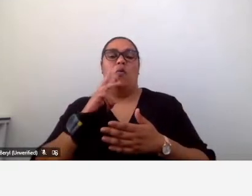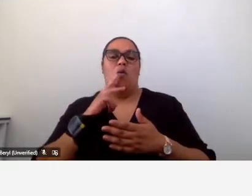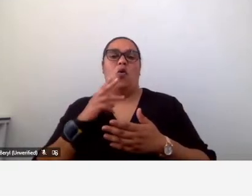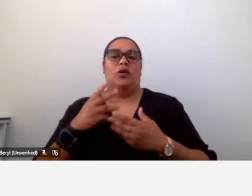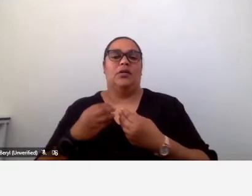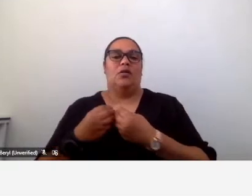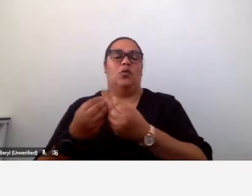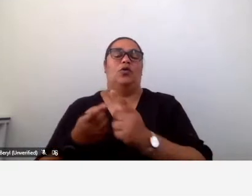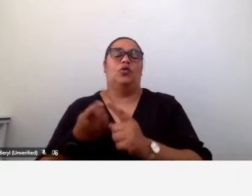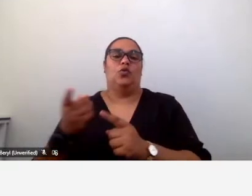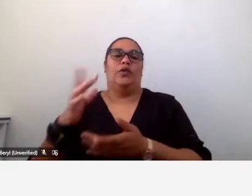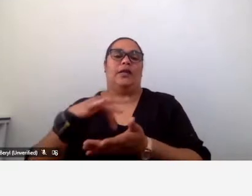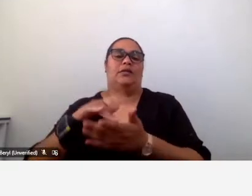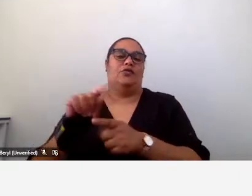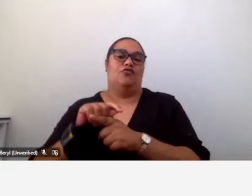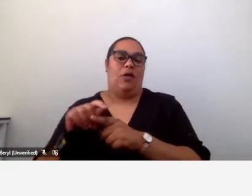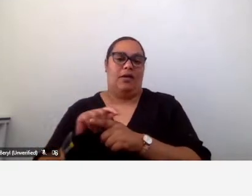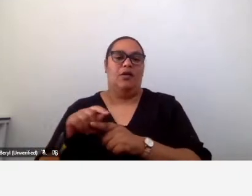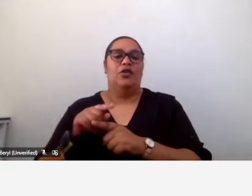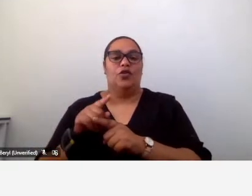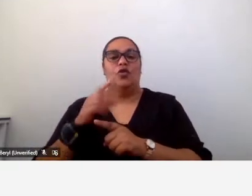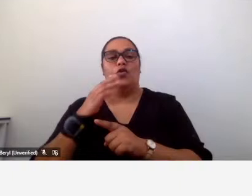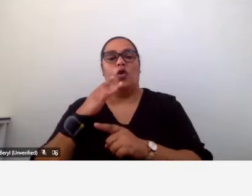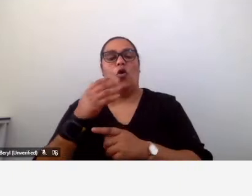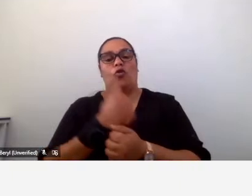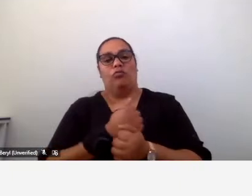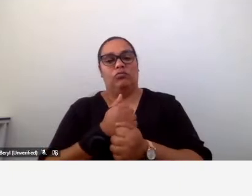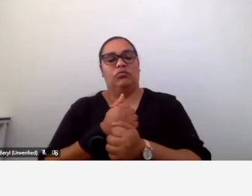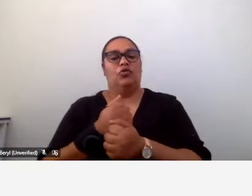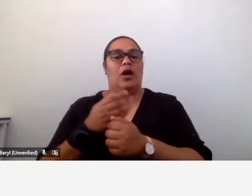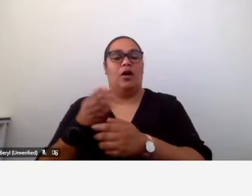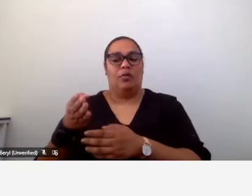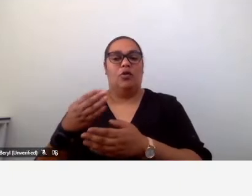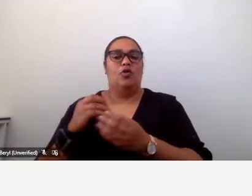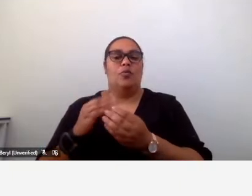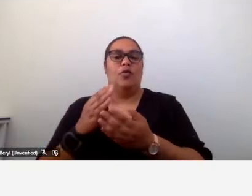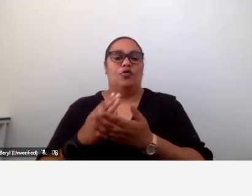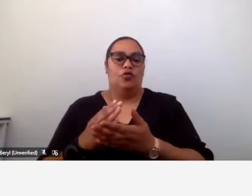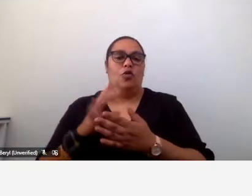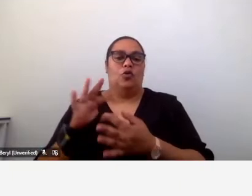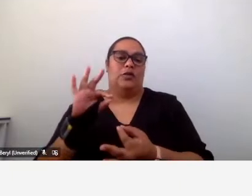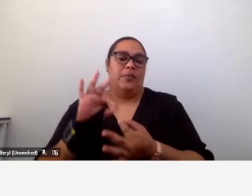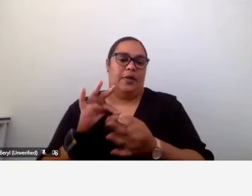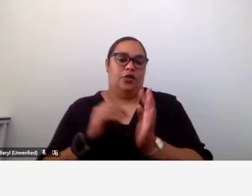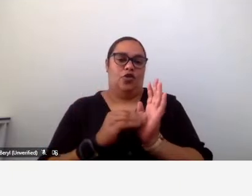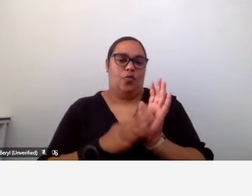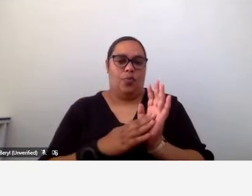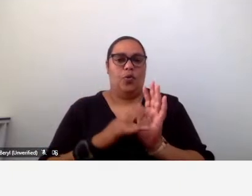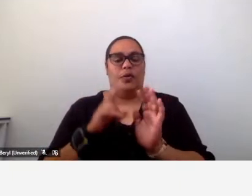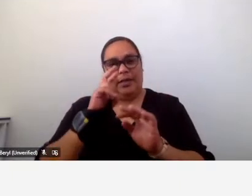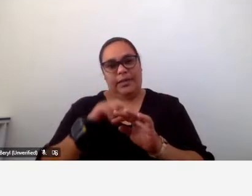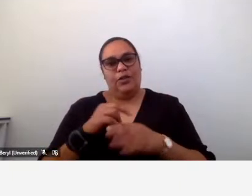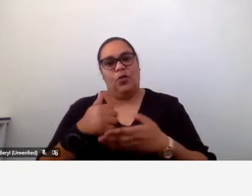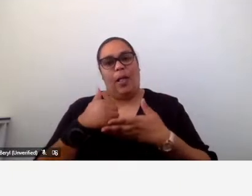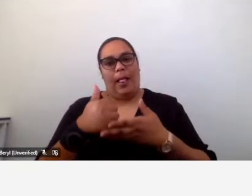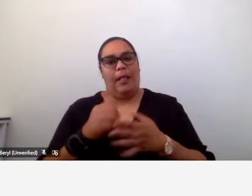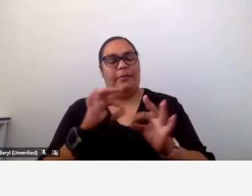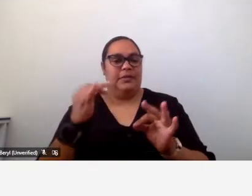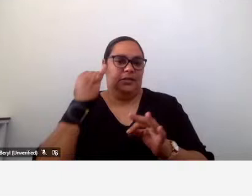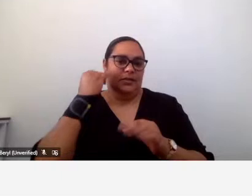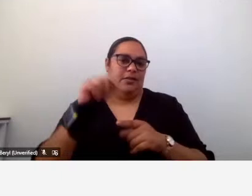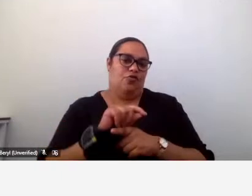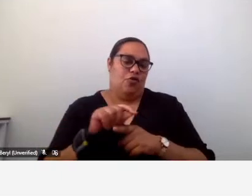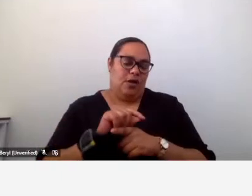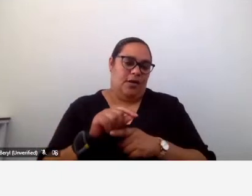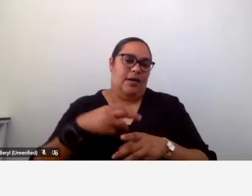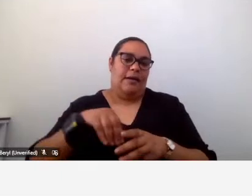to the initiation site. So an attempt was made therefore to add a truck specifically that will therefore assist initiation during